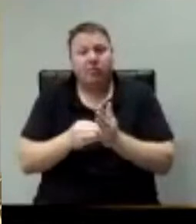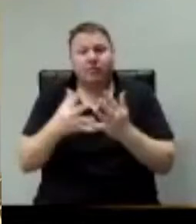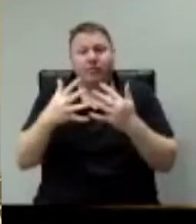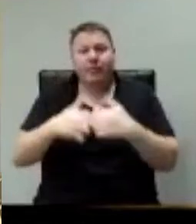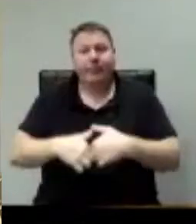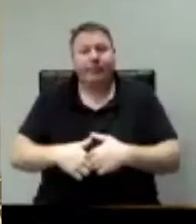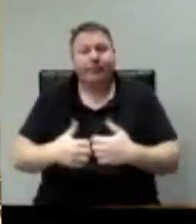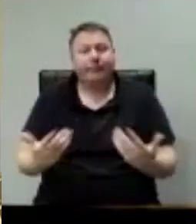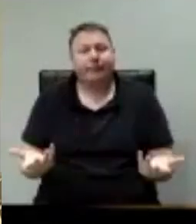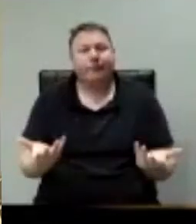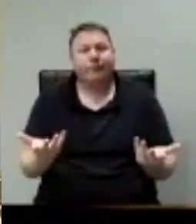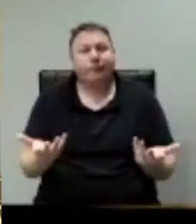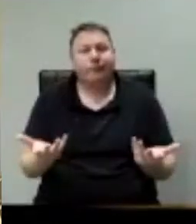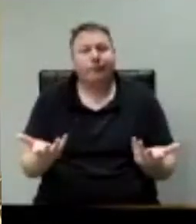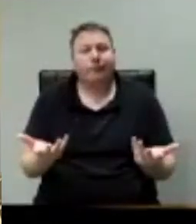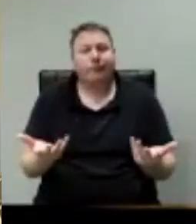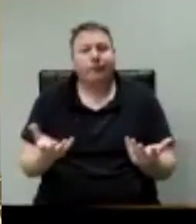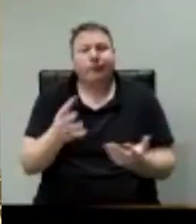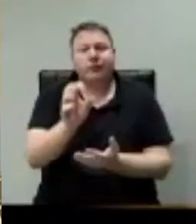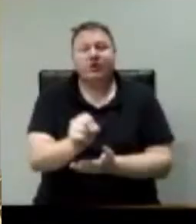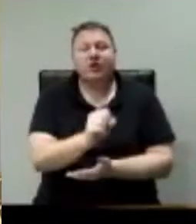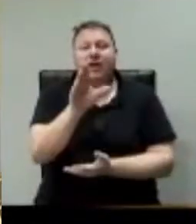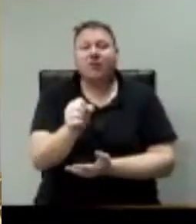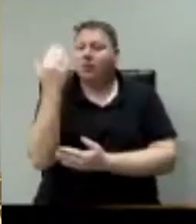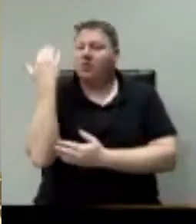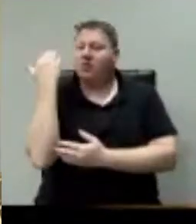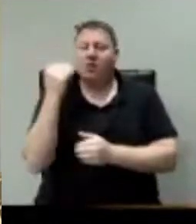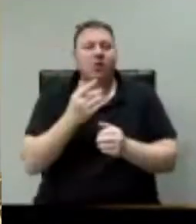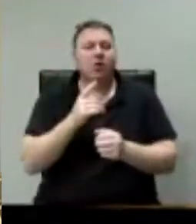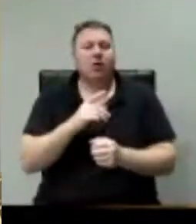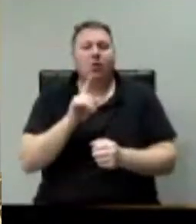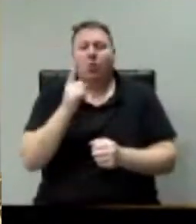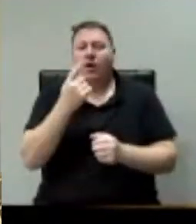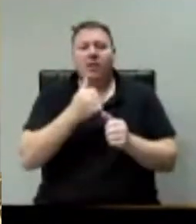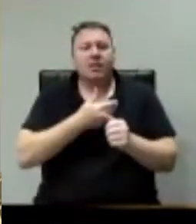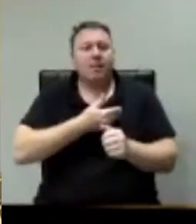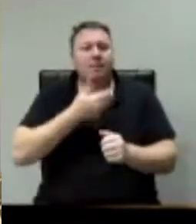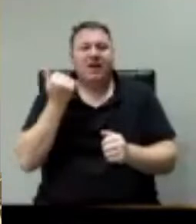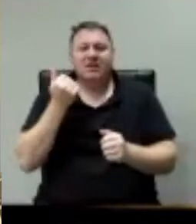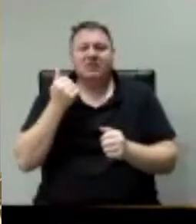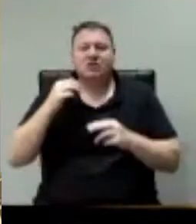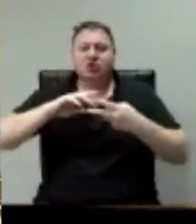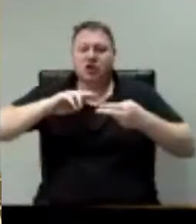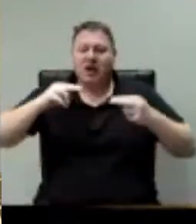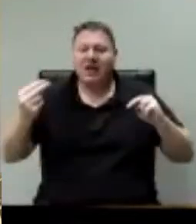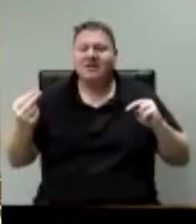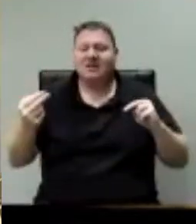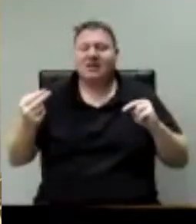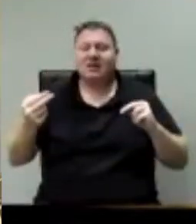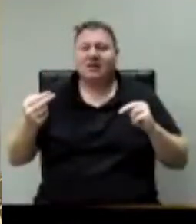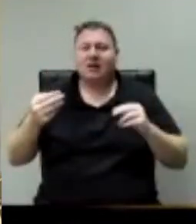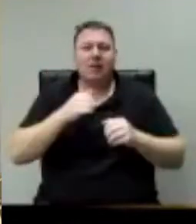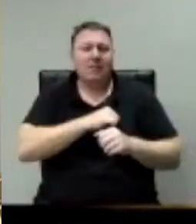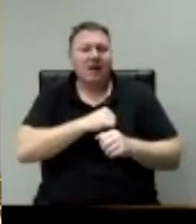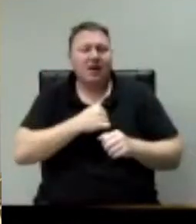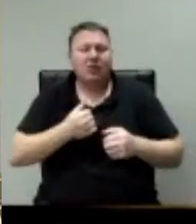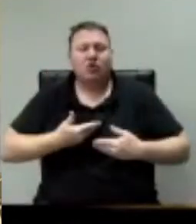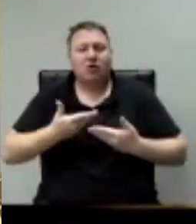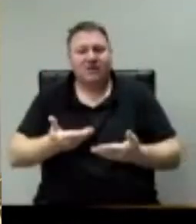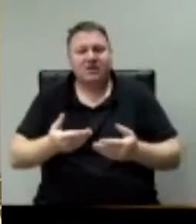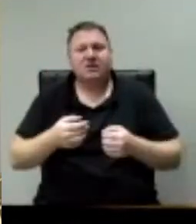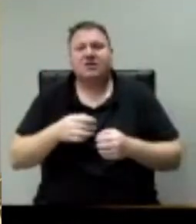have collapsed. South Africa used to have one of the best medical genetic services and counseling